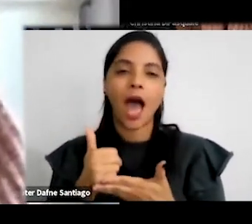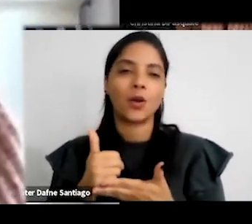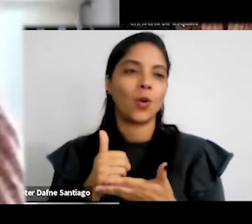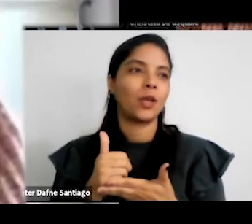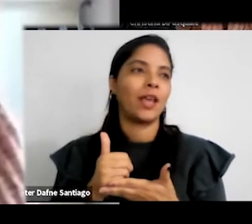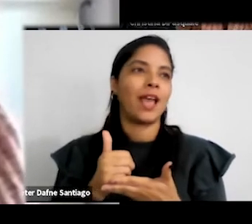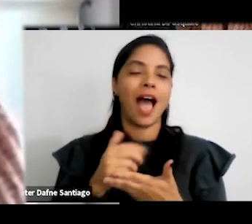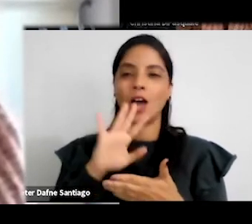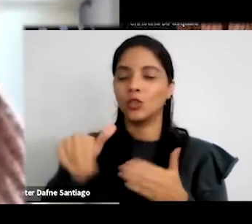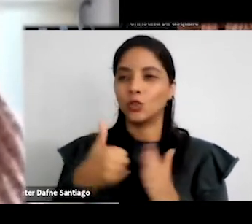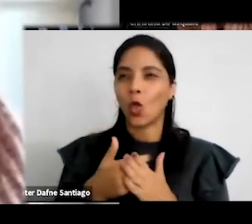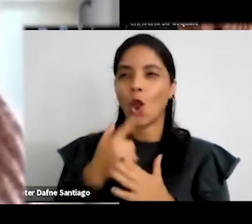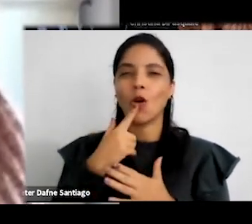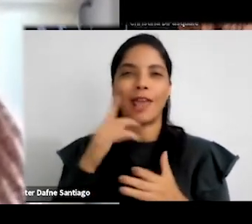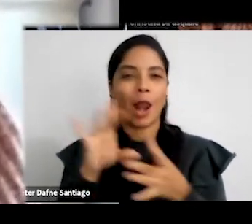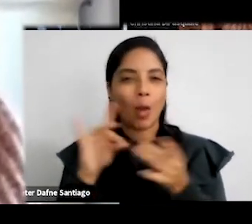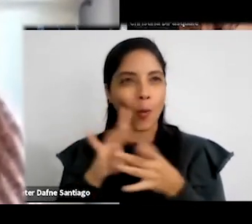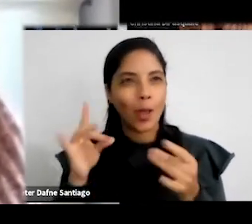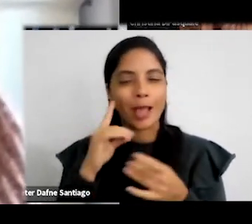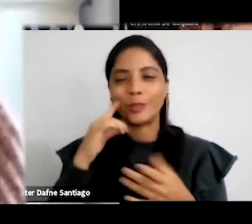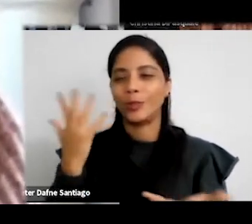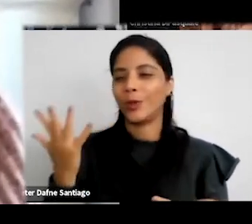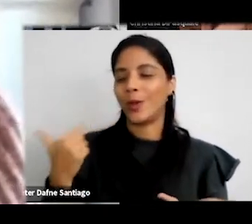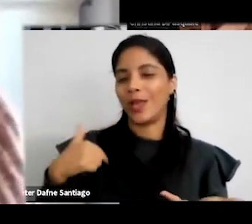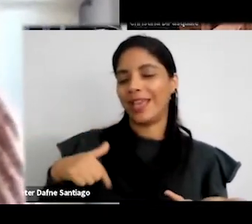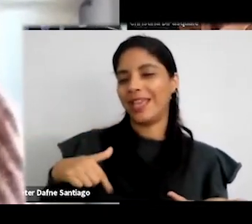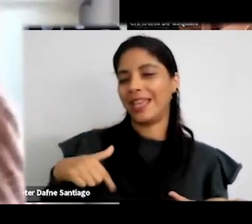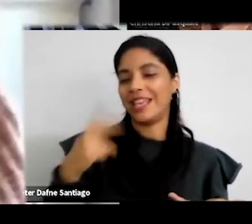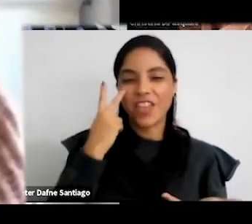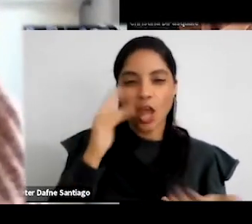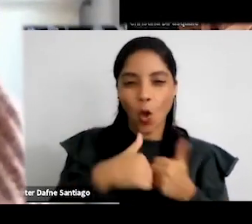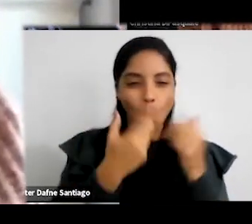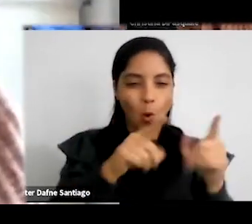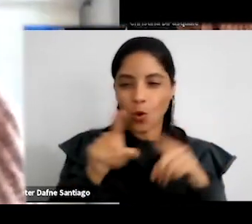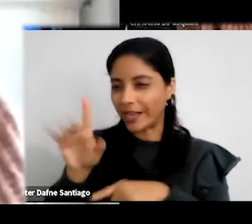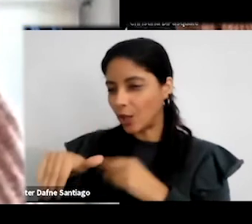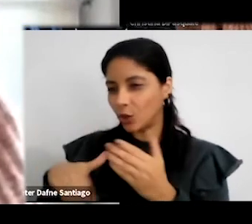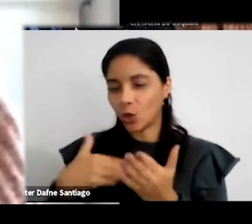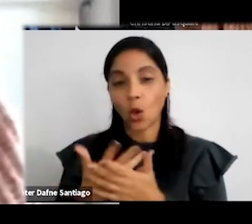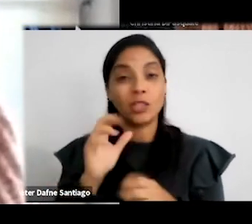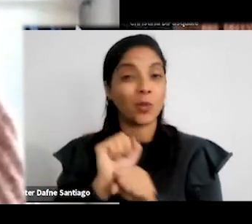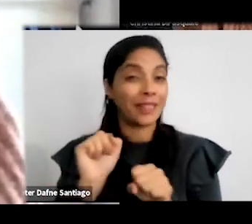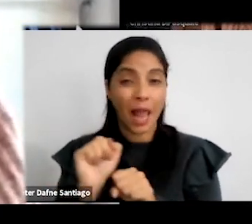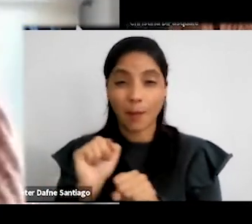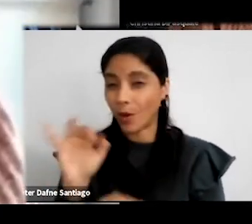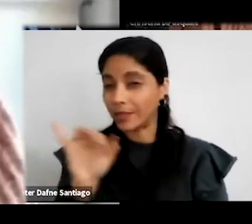things that happened and how they not just won the show, but all of the work that went into sustaining the